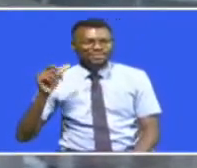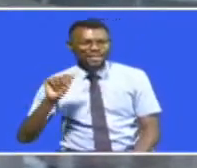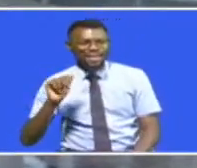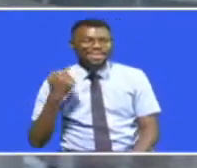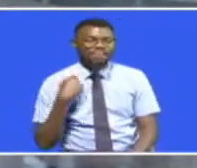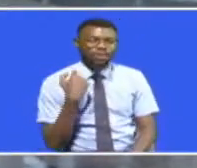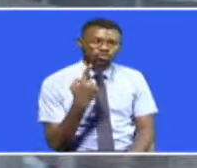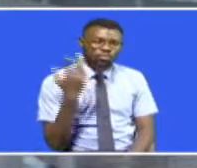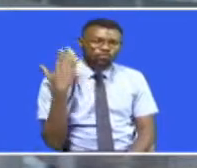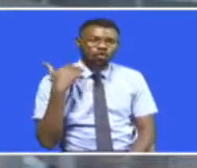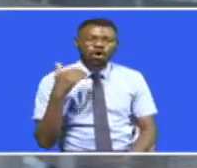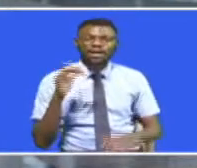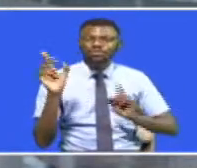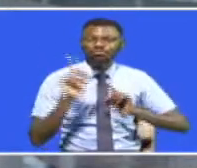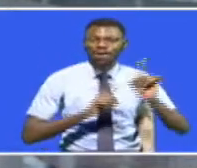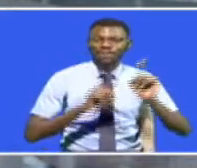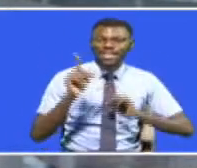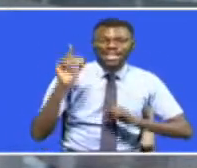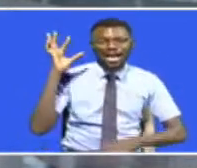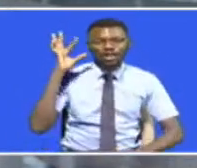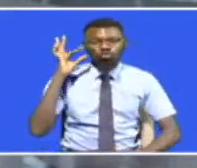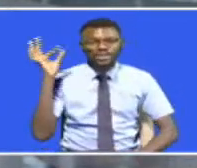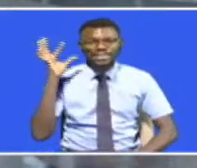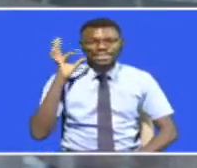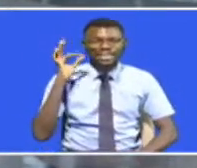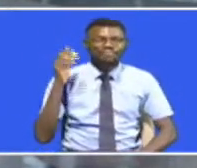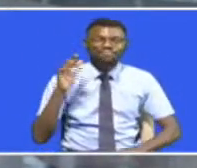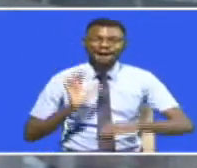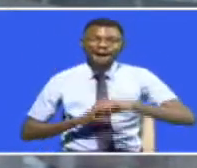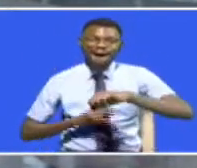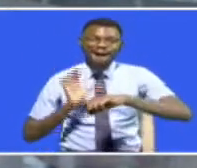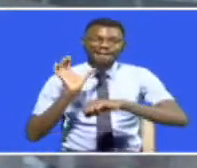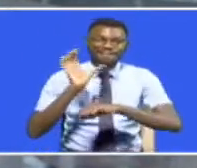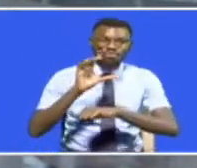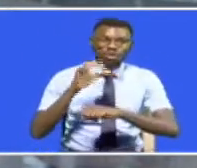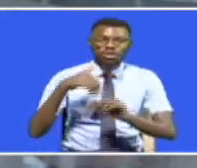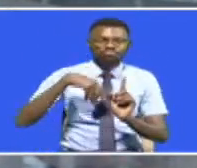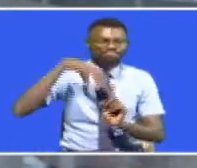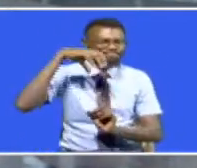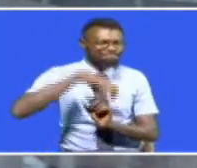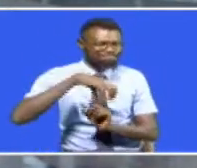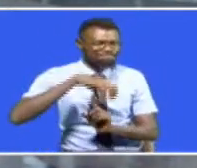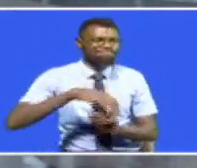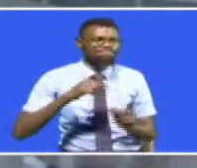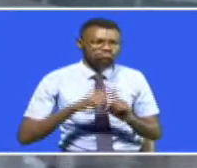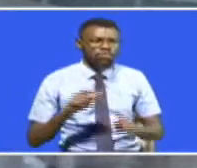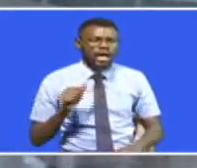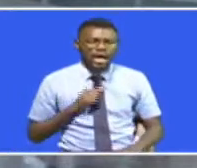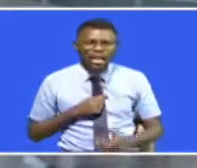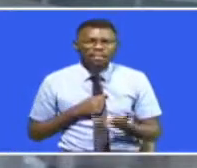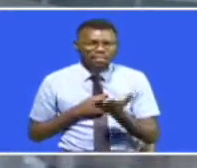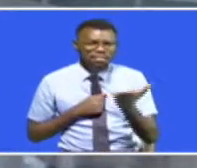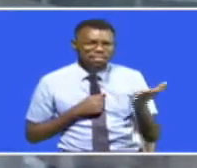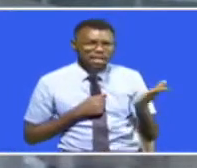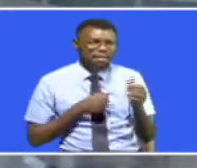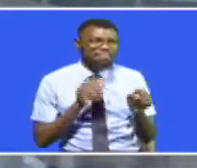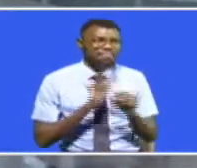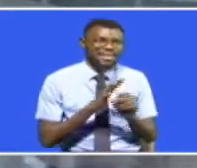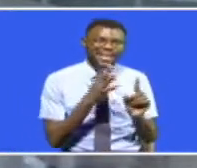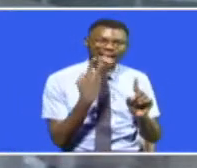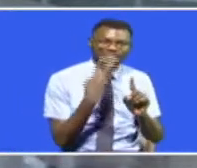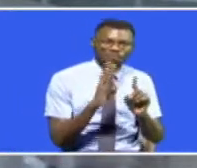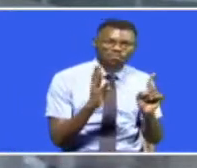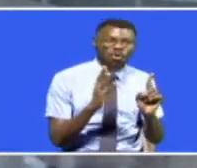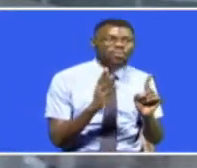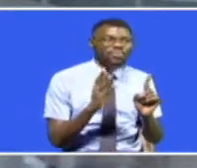to Tunisia for the Confederation of Africa Handball Championships. Although most of the girls are in fourth form, the headmistress